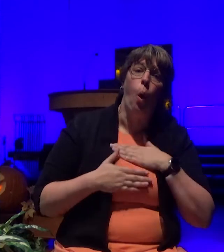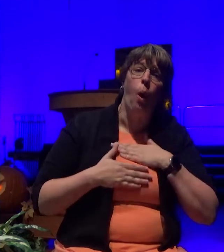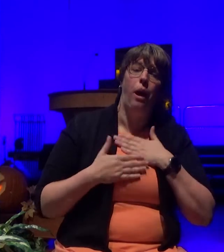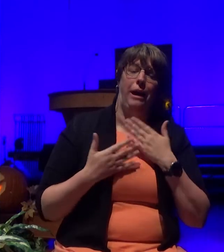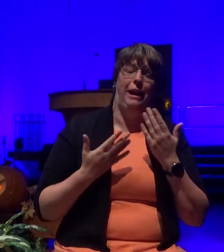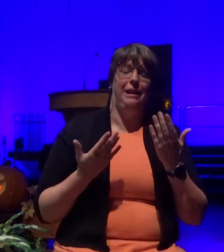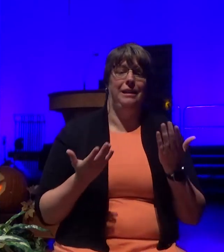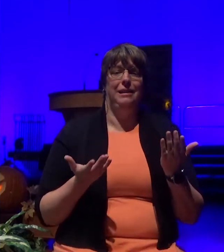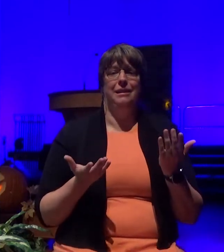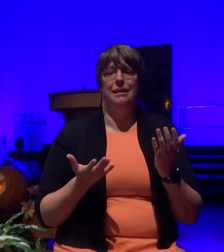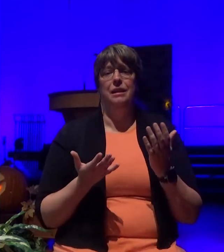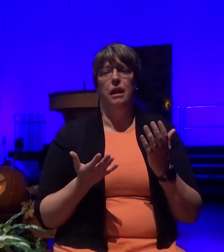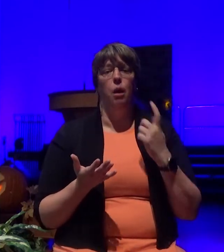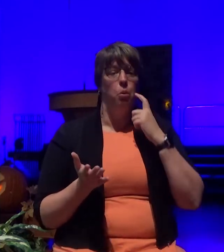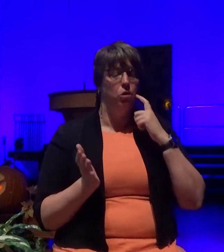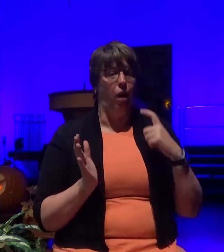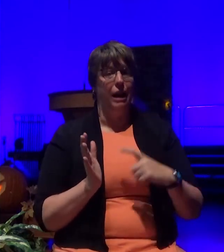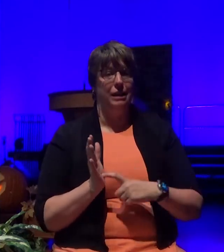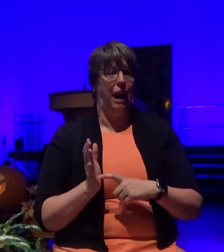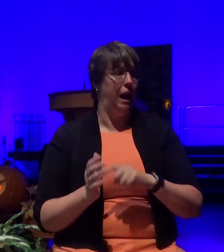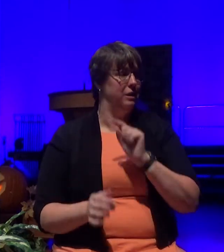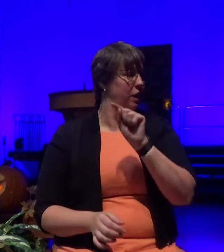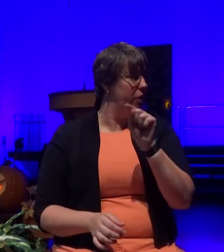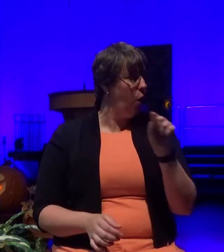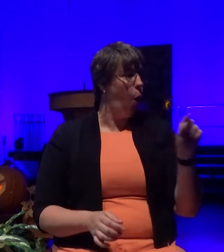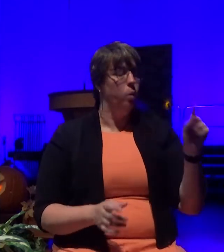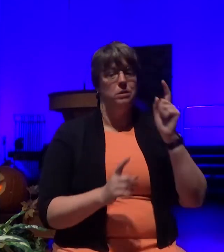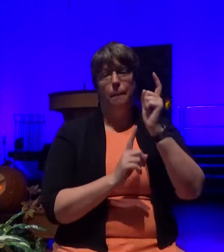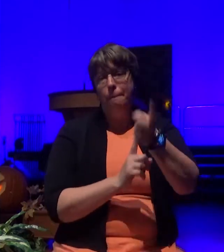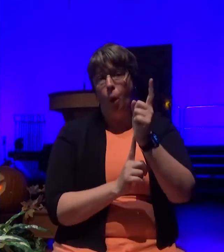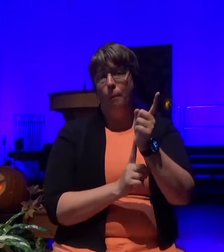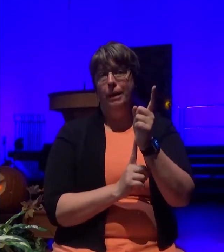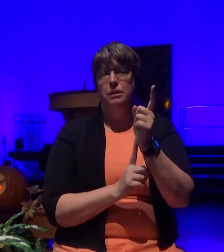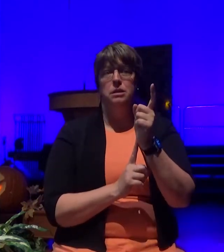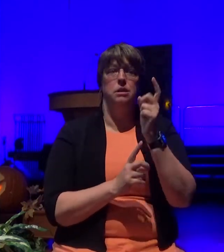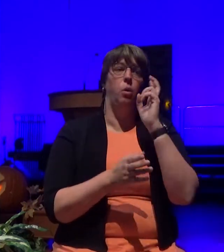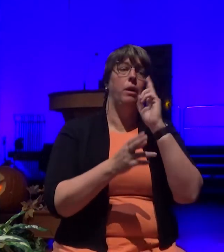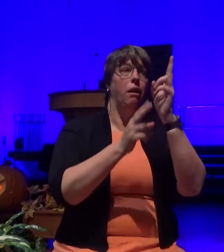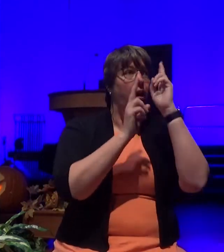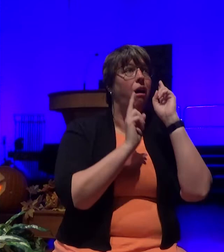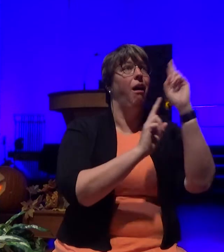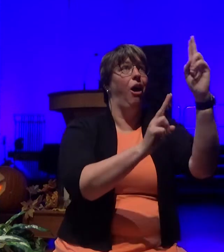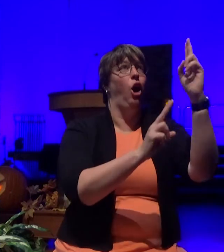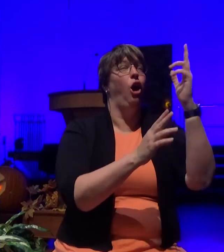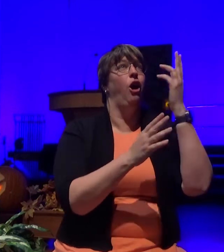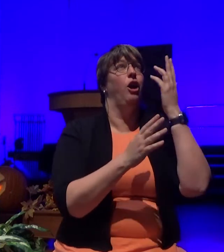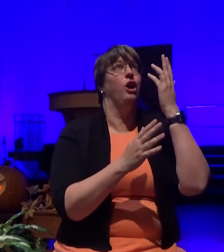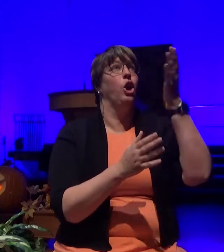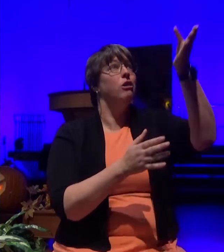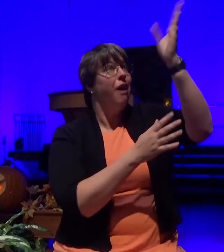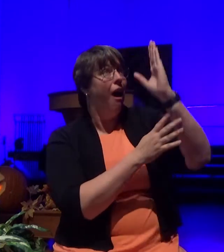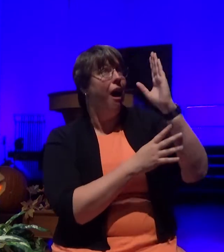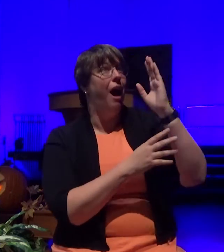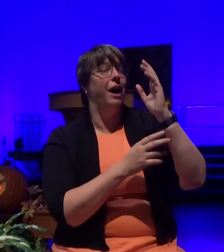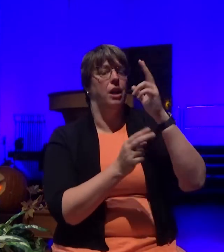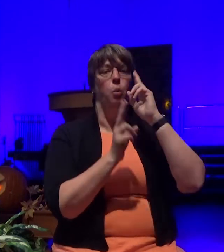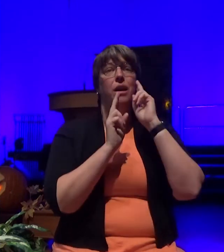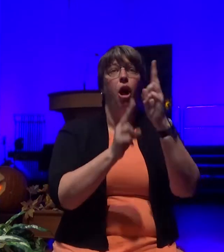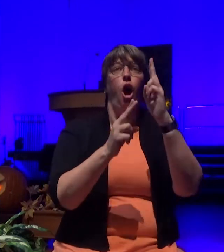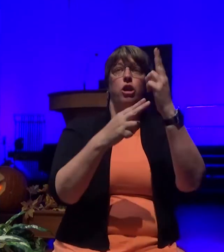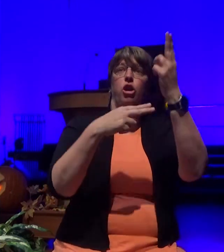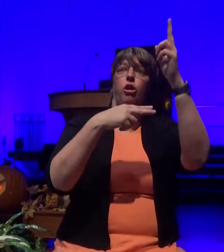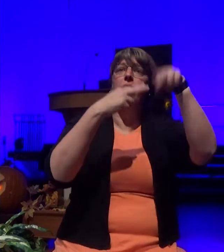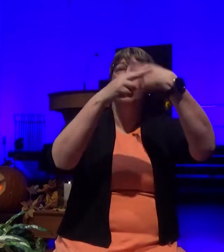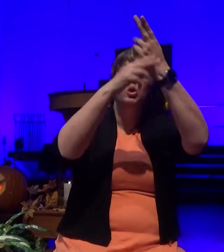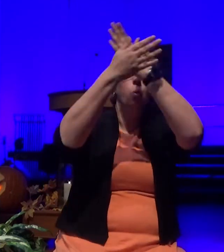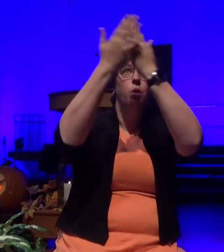that in those moments, we most honor God, we most honor the universe, when we allow